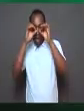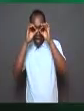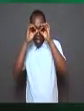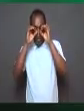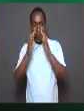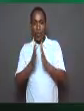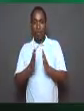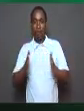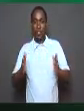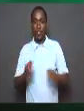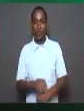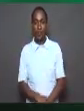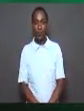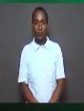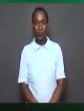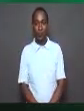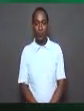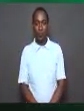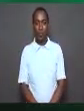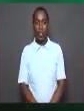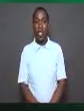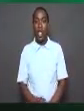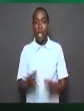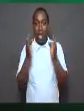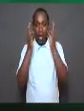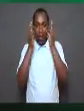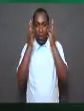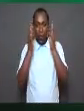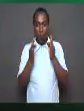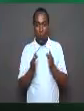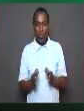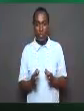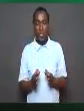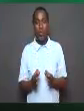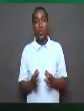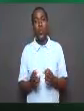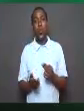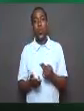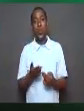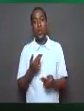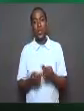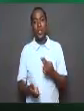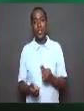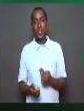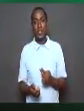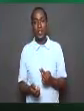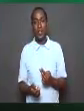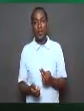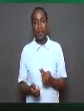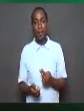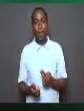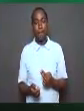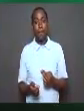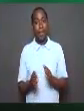magnification. It is determined by multiplying the magnification of